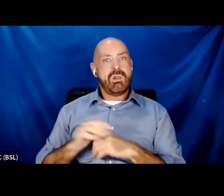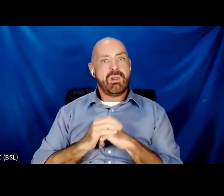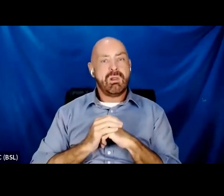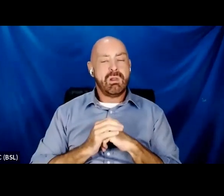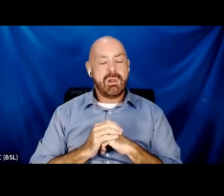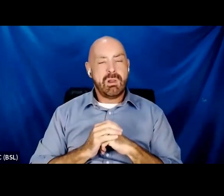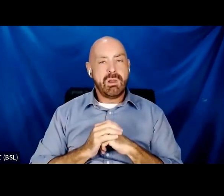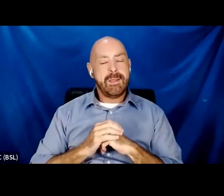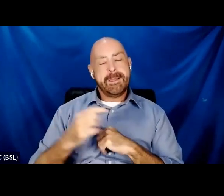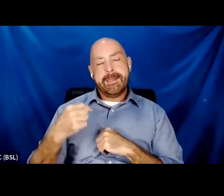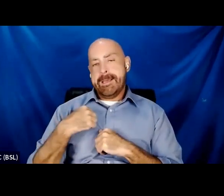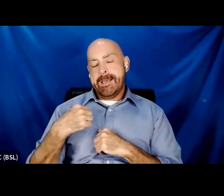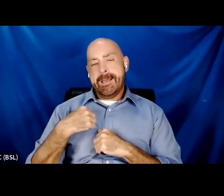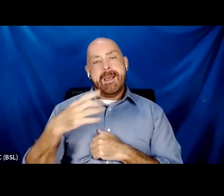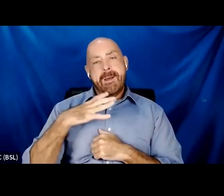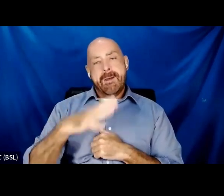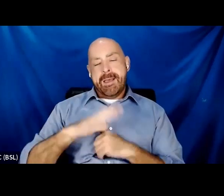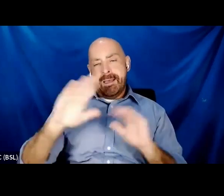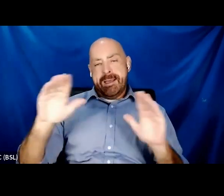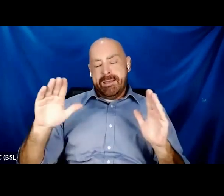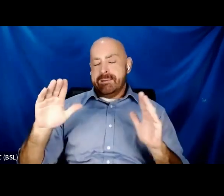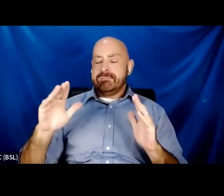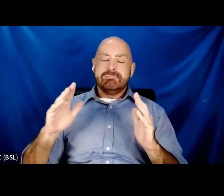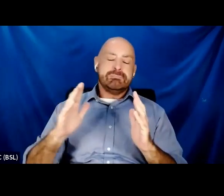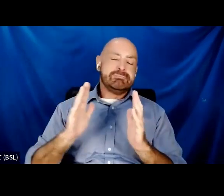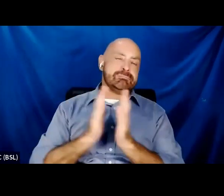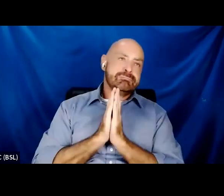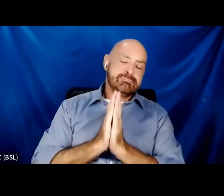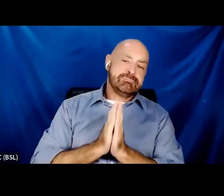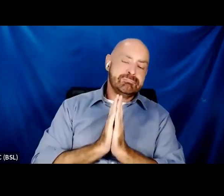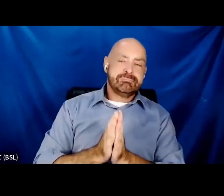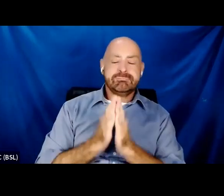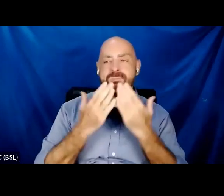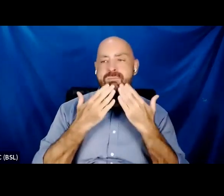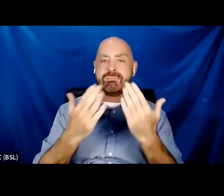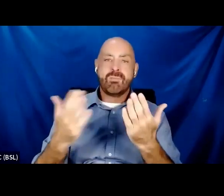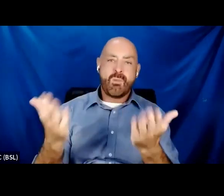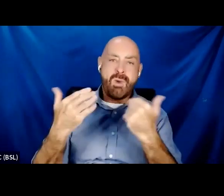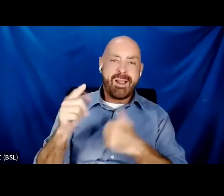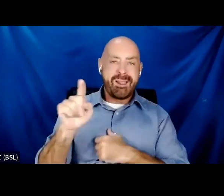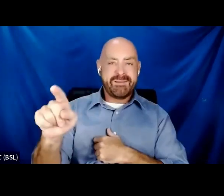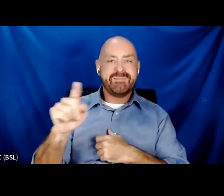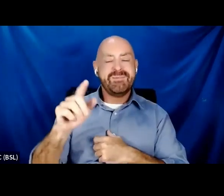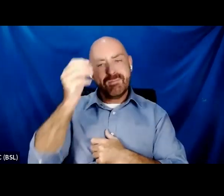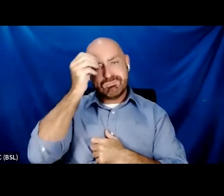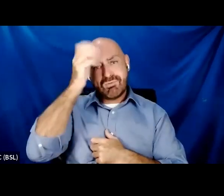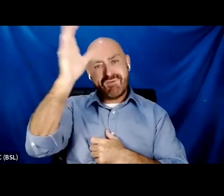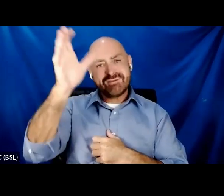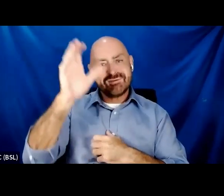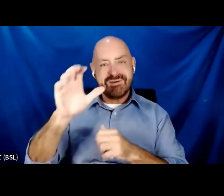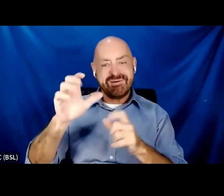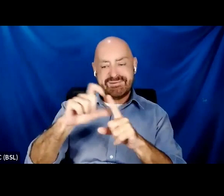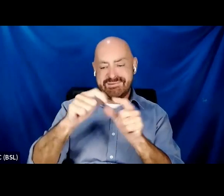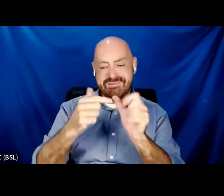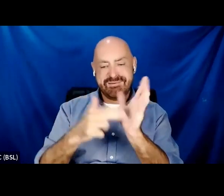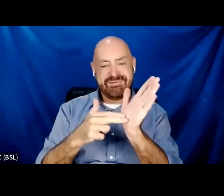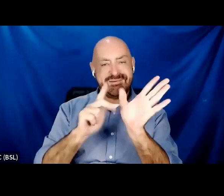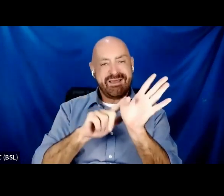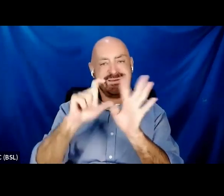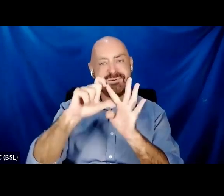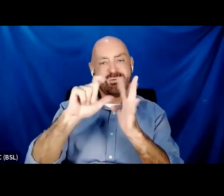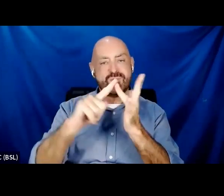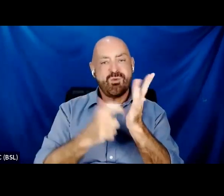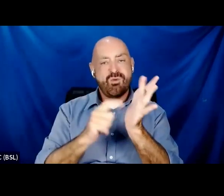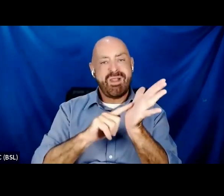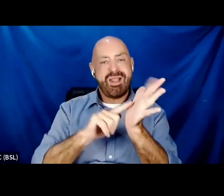I'd like now to extend a very warm welcome to Professor Danny Dorling.